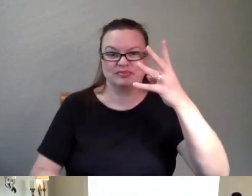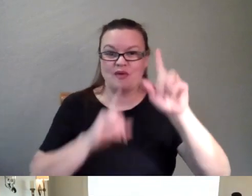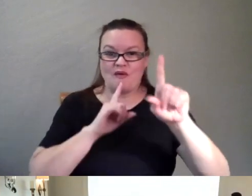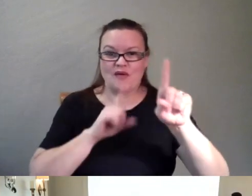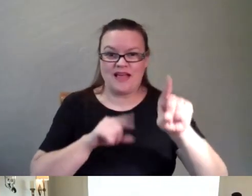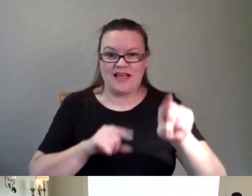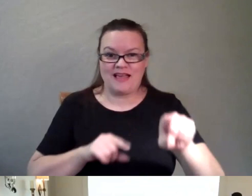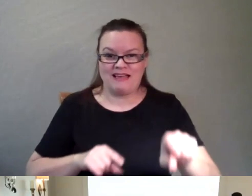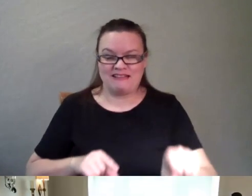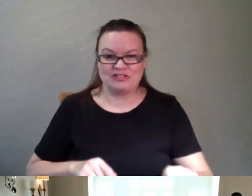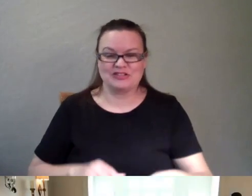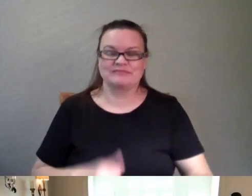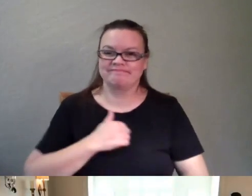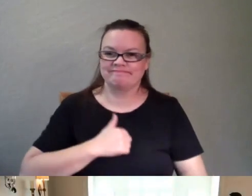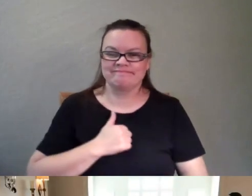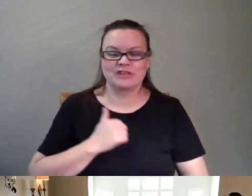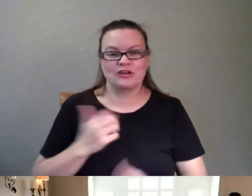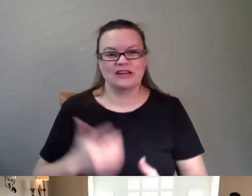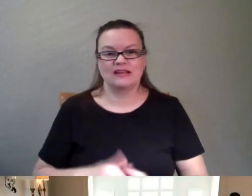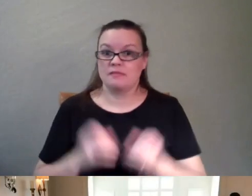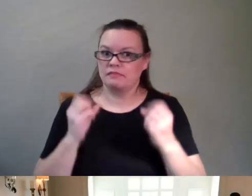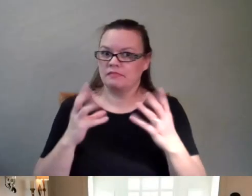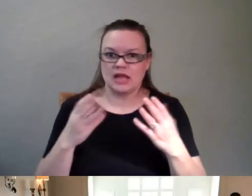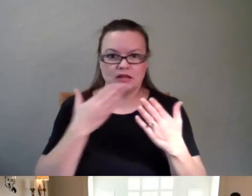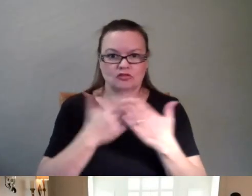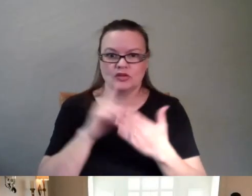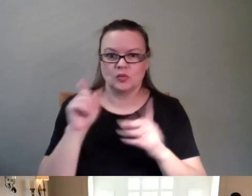we were not able to get to. There were a lot of great ones,